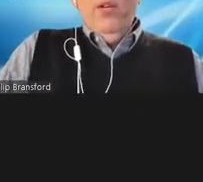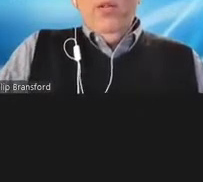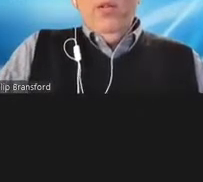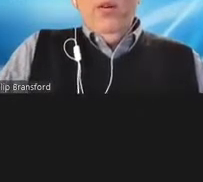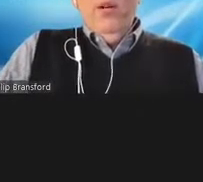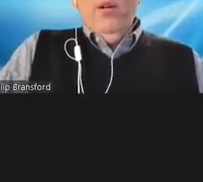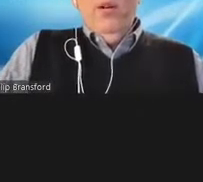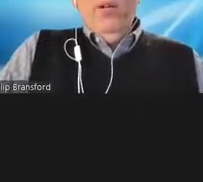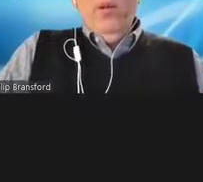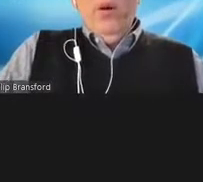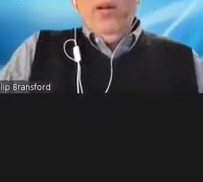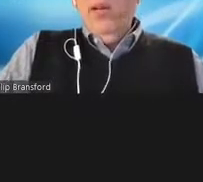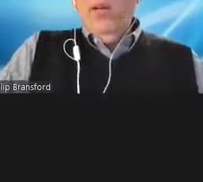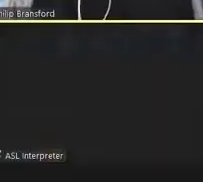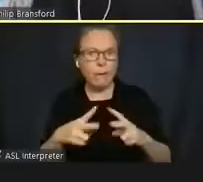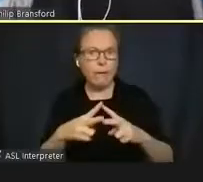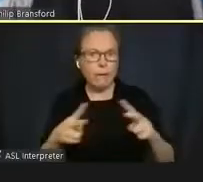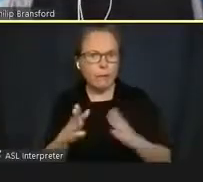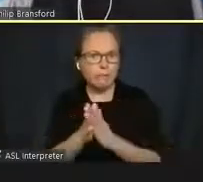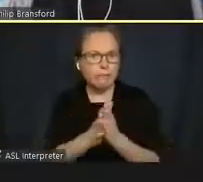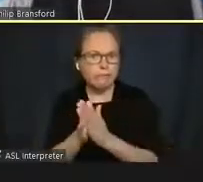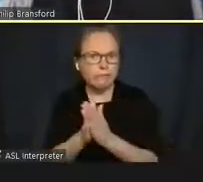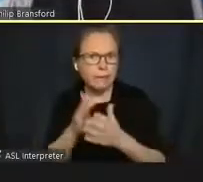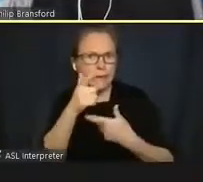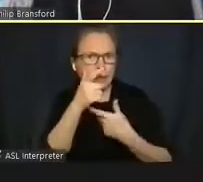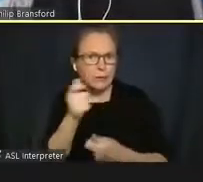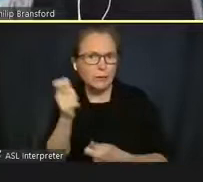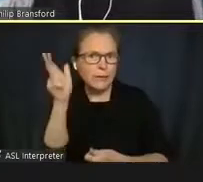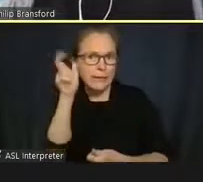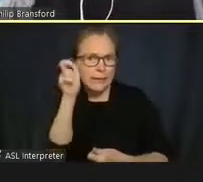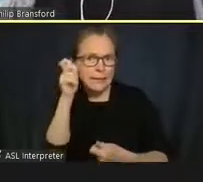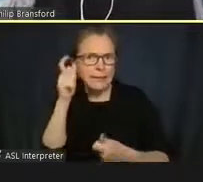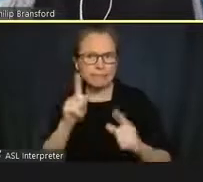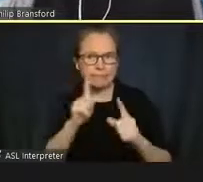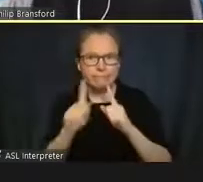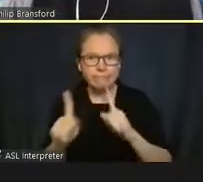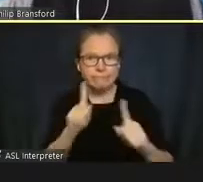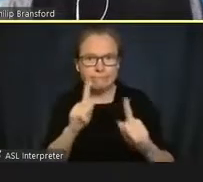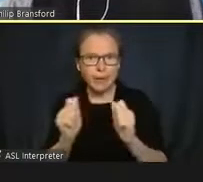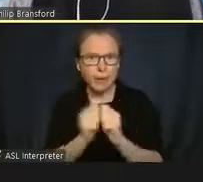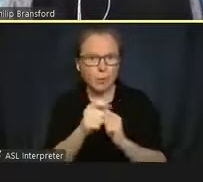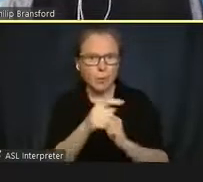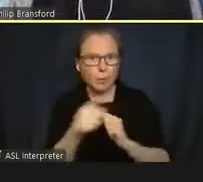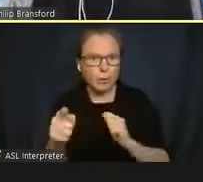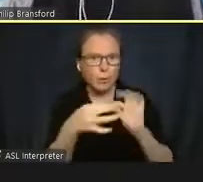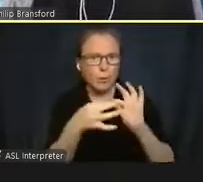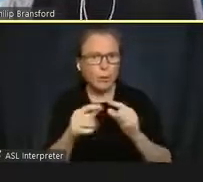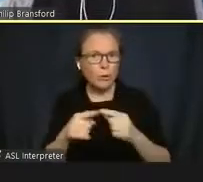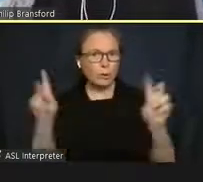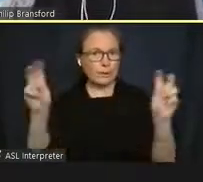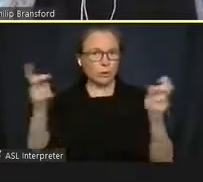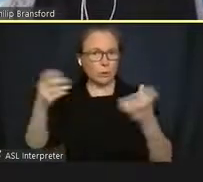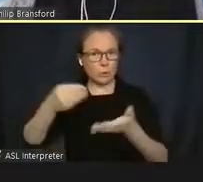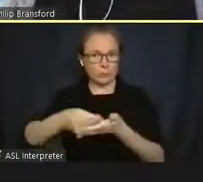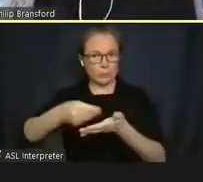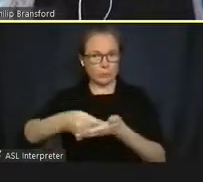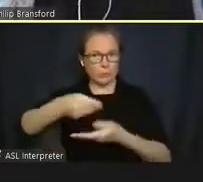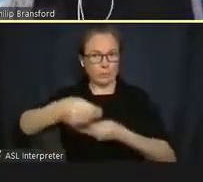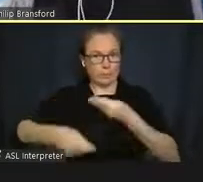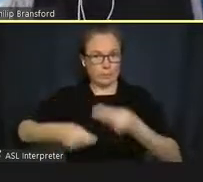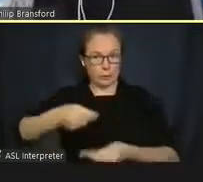interested in talking with you about our budget. I'm reminded